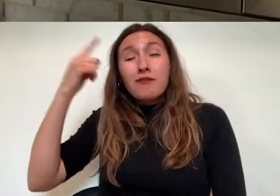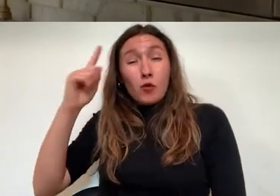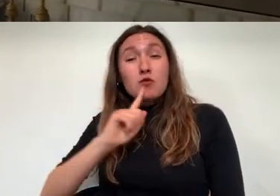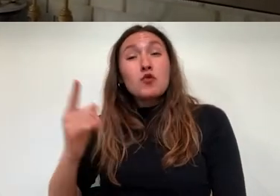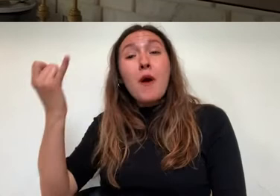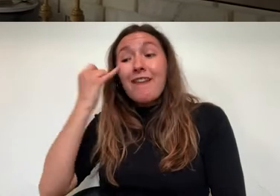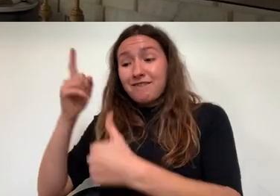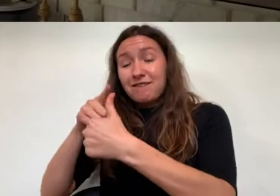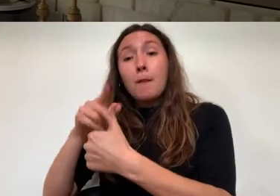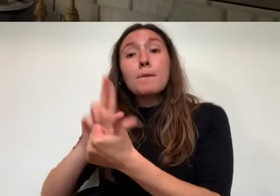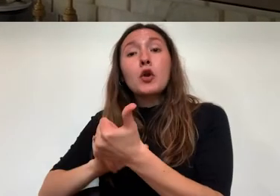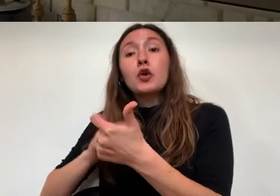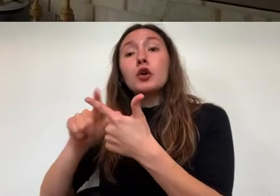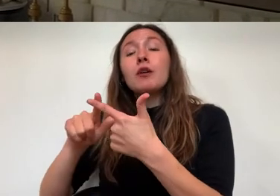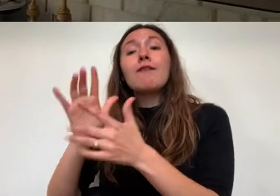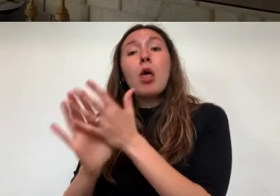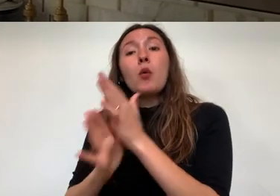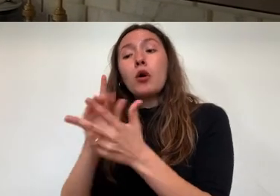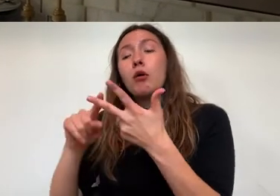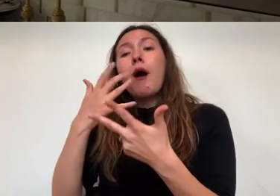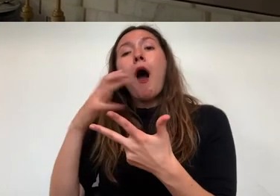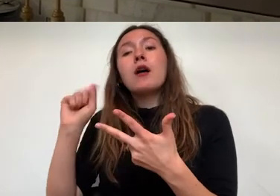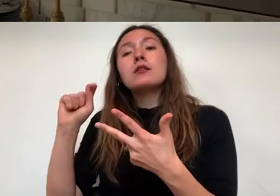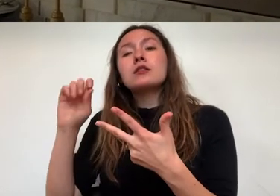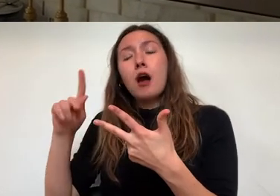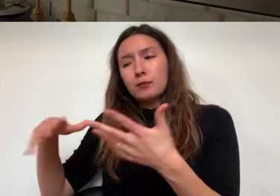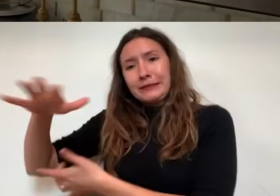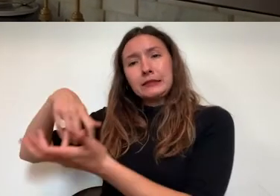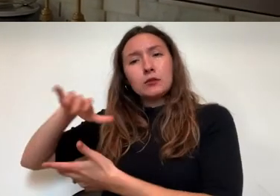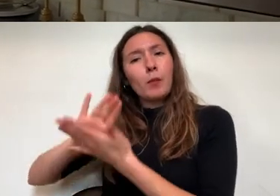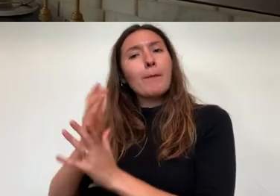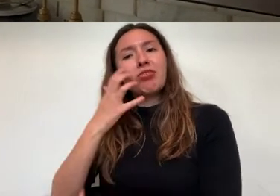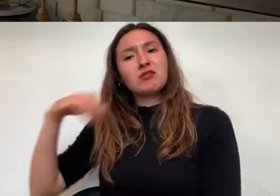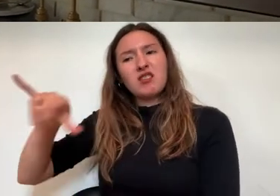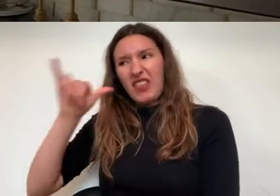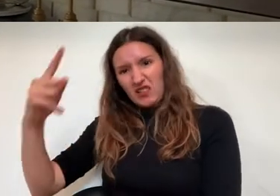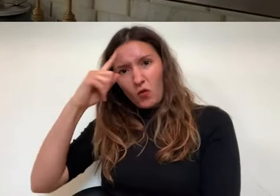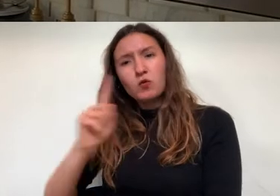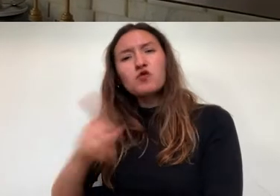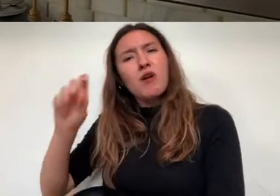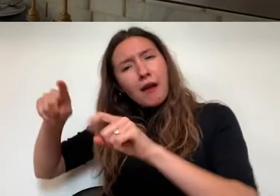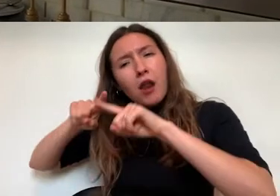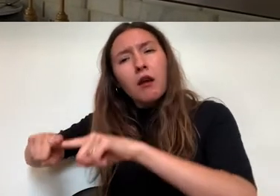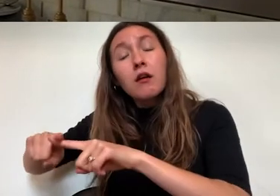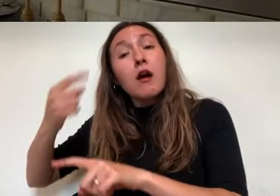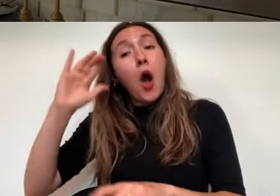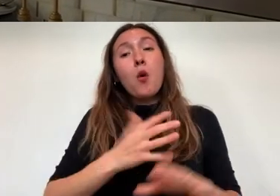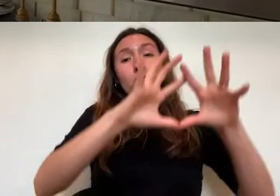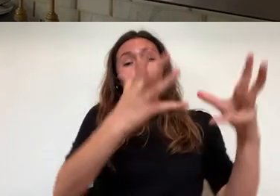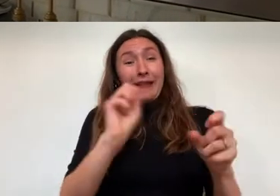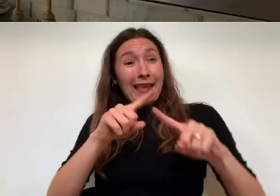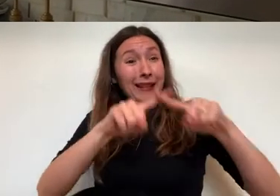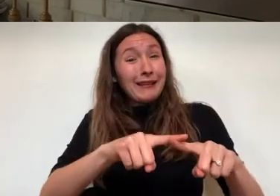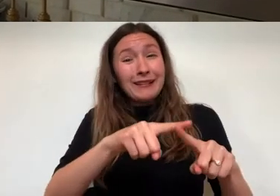and then hot stock, it'll get thick. It's a sure thing. It's a sure thing in a world where nothing is sure.